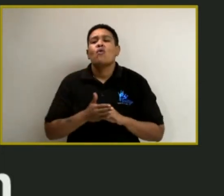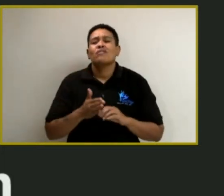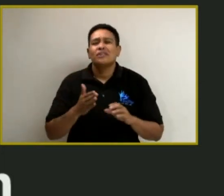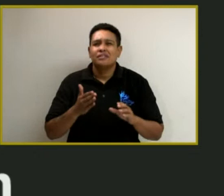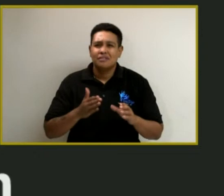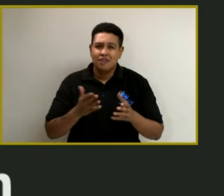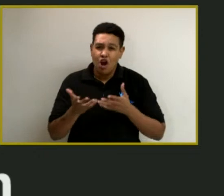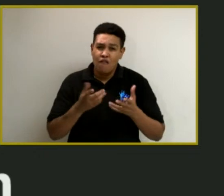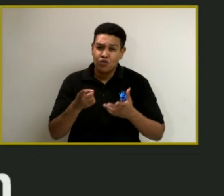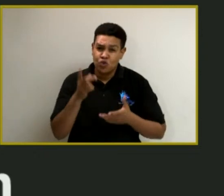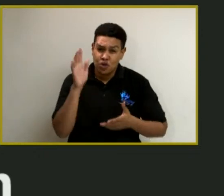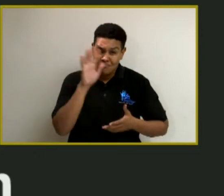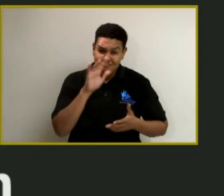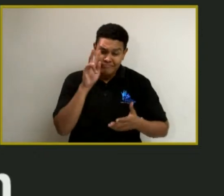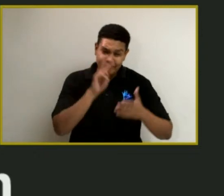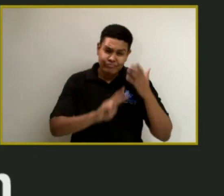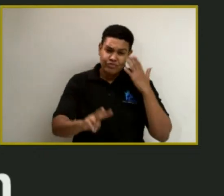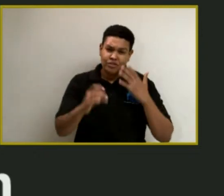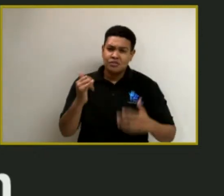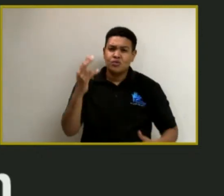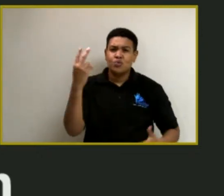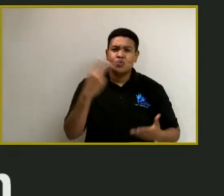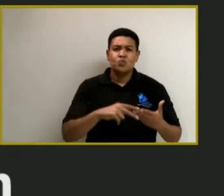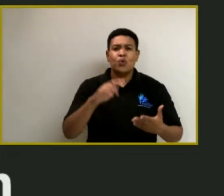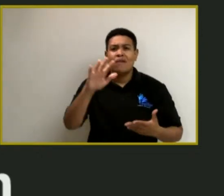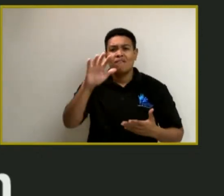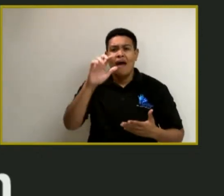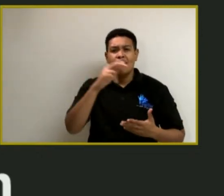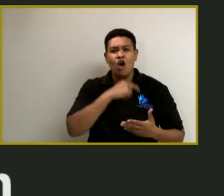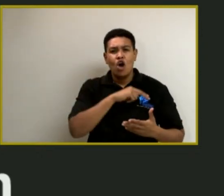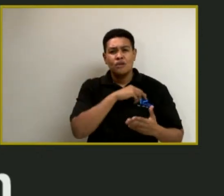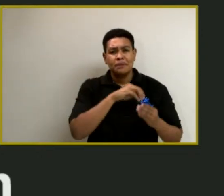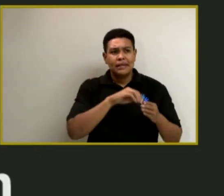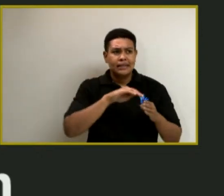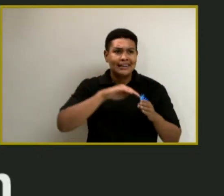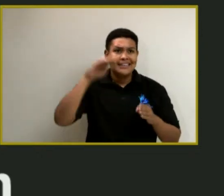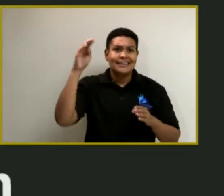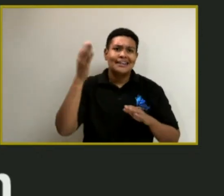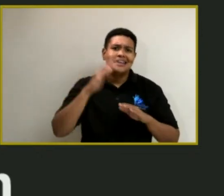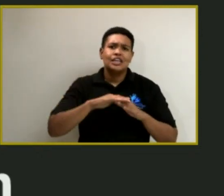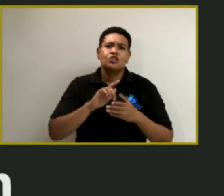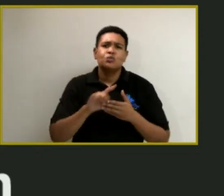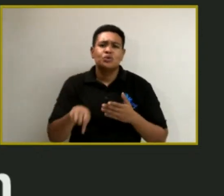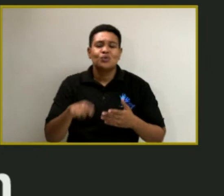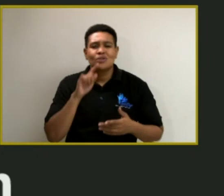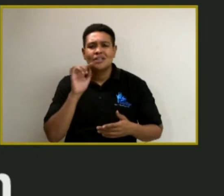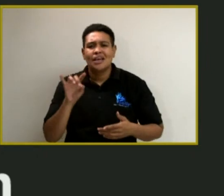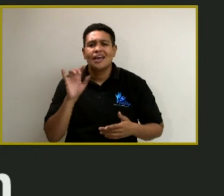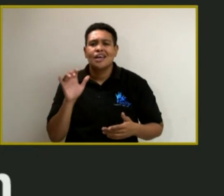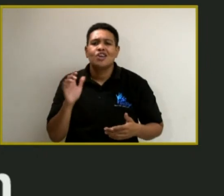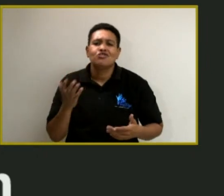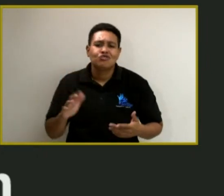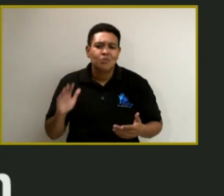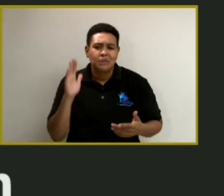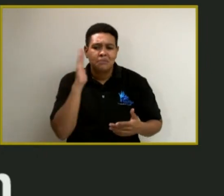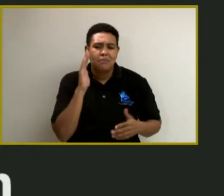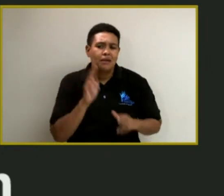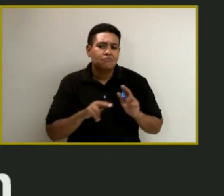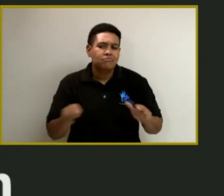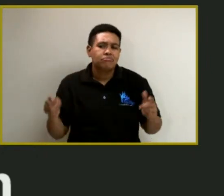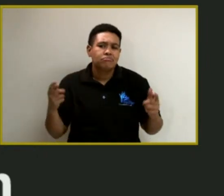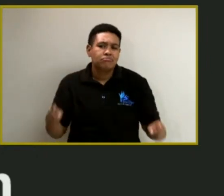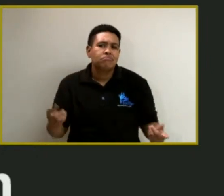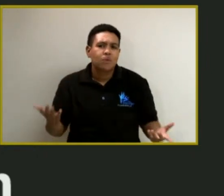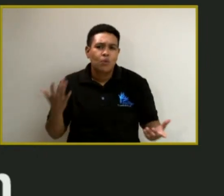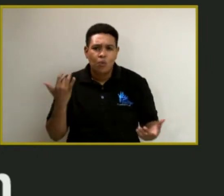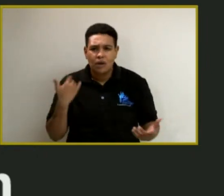predicting approximately 2,500 hospitalizations in a peak week, you mentioned today 800 something beds occupied. What